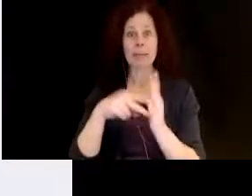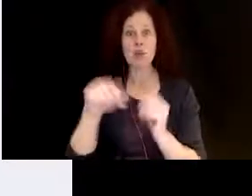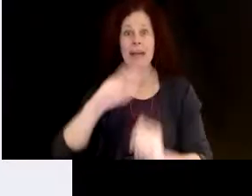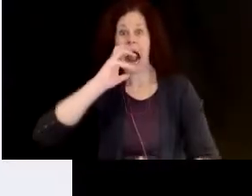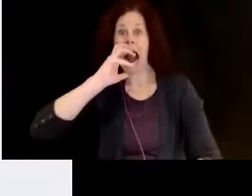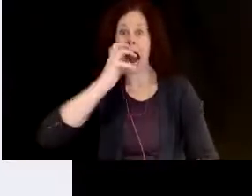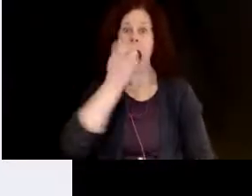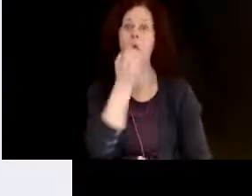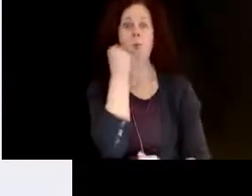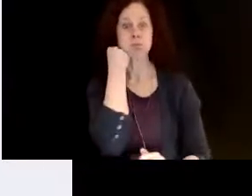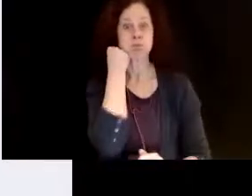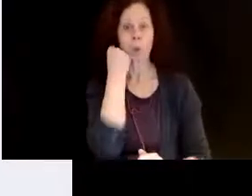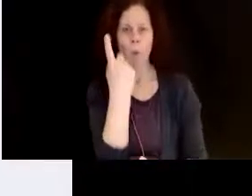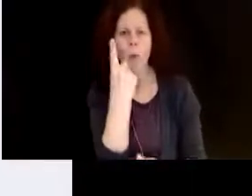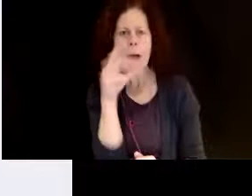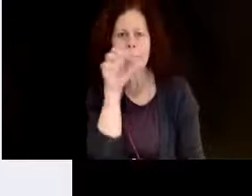Let's go to the next slide,